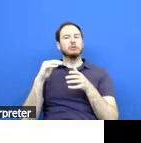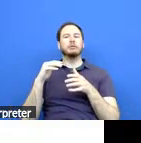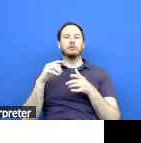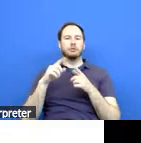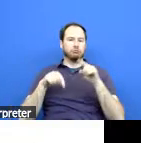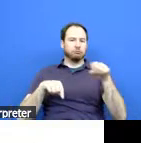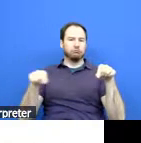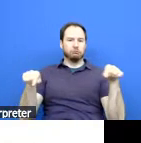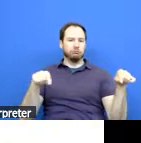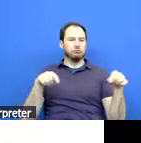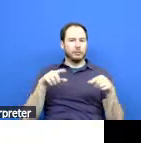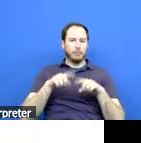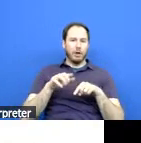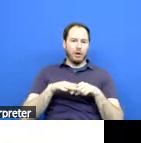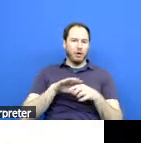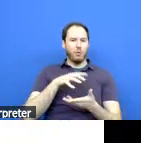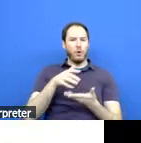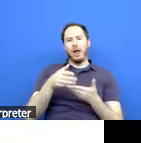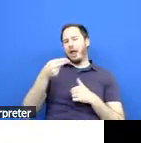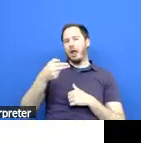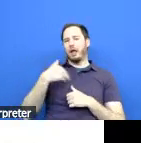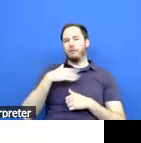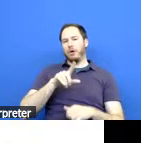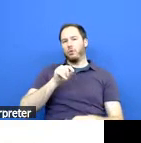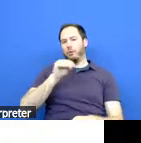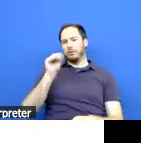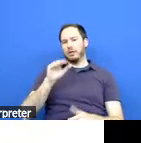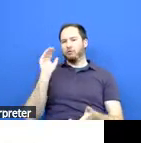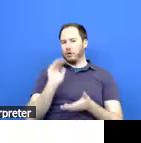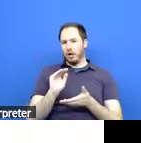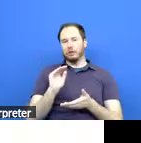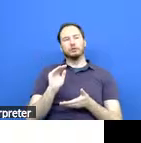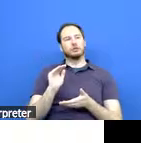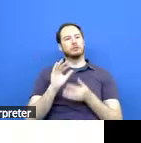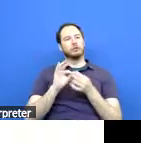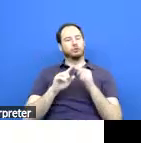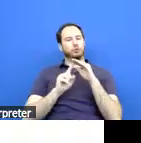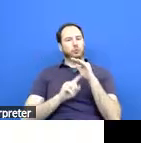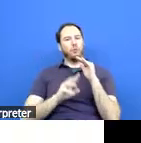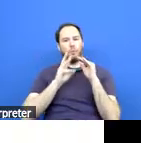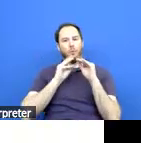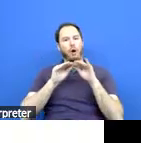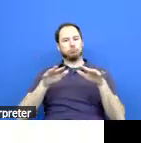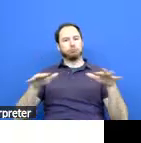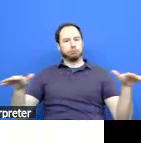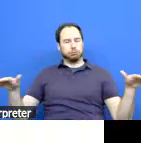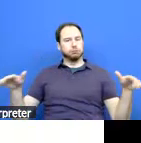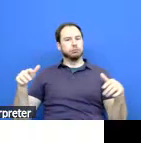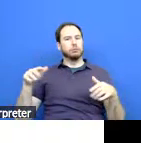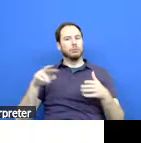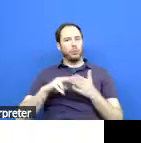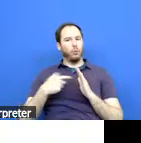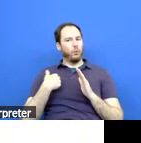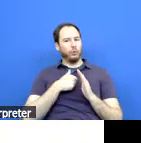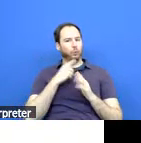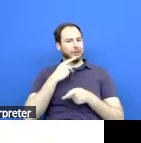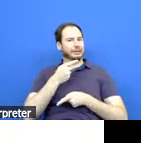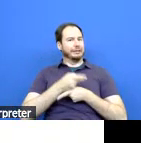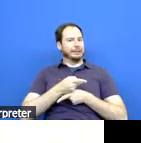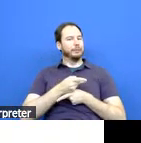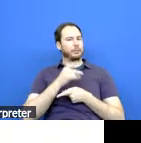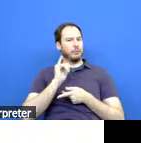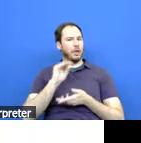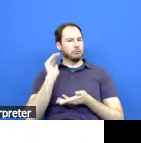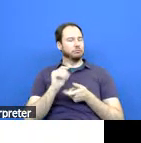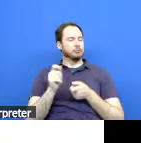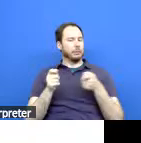quantity. Henrietta requires 20% reduction of stormwater leaving the site. So that's the intent of those